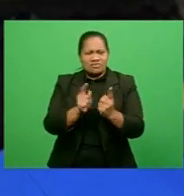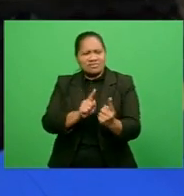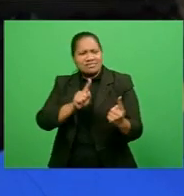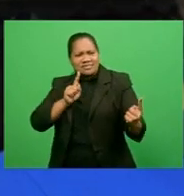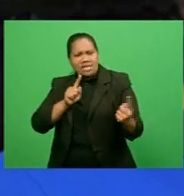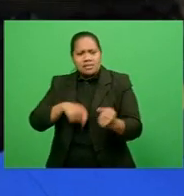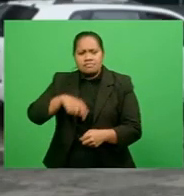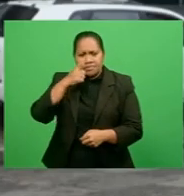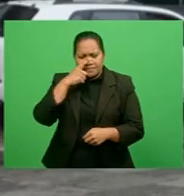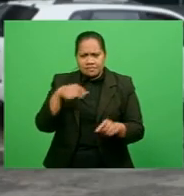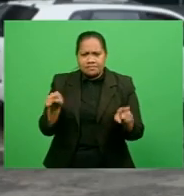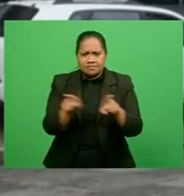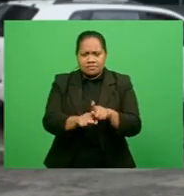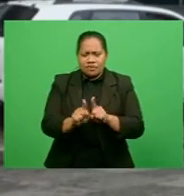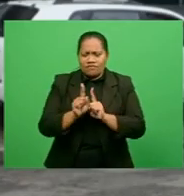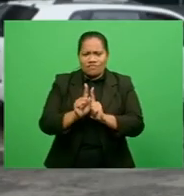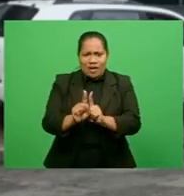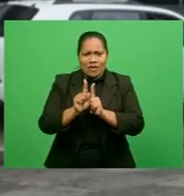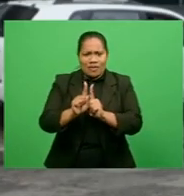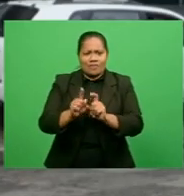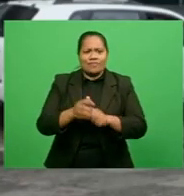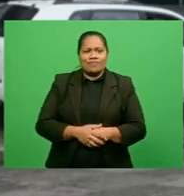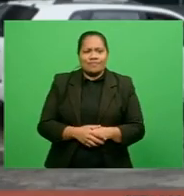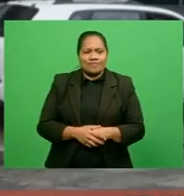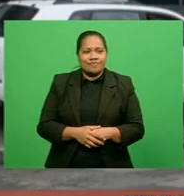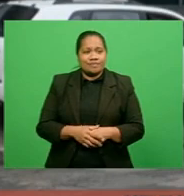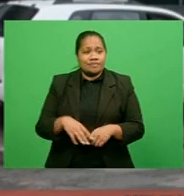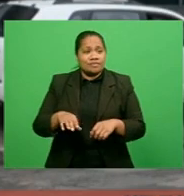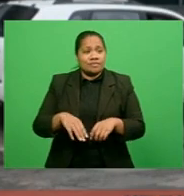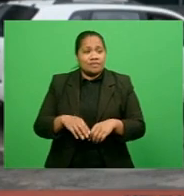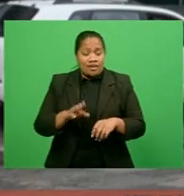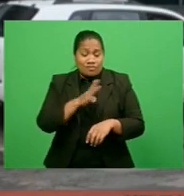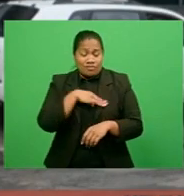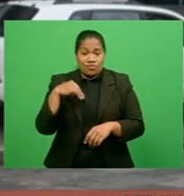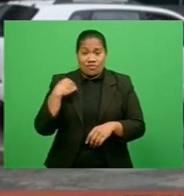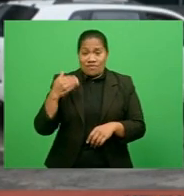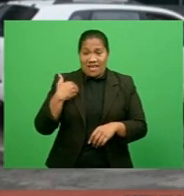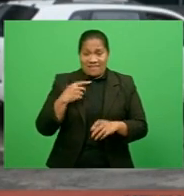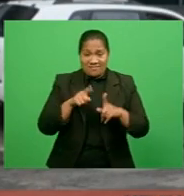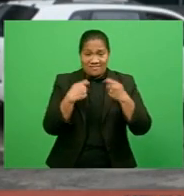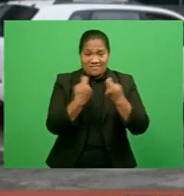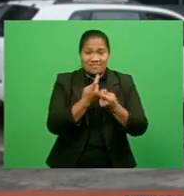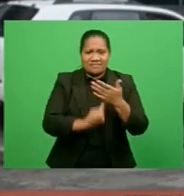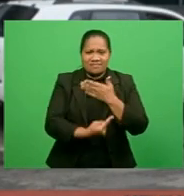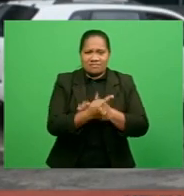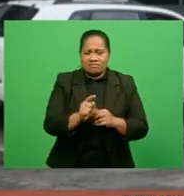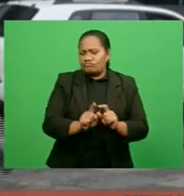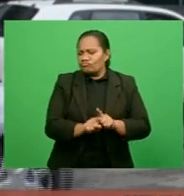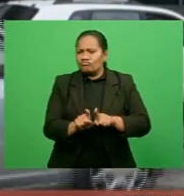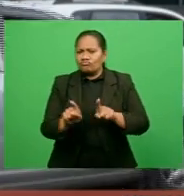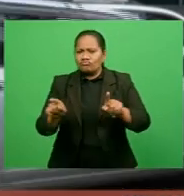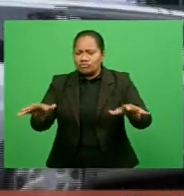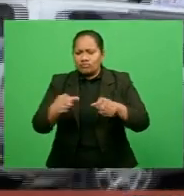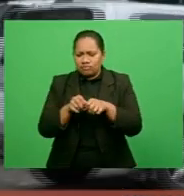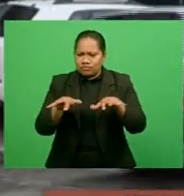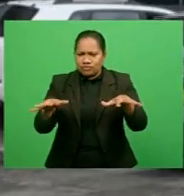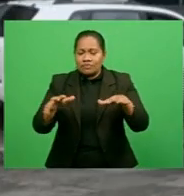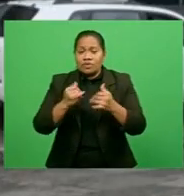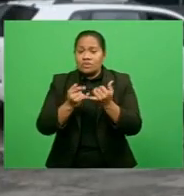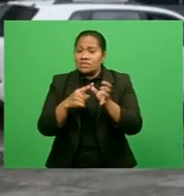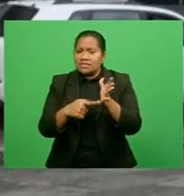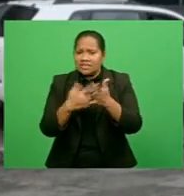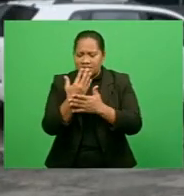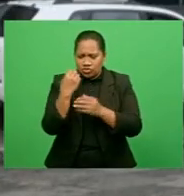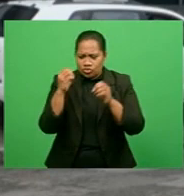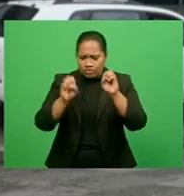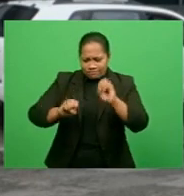People are also following. Spotters from the Ministry of Health will be out on Saturday to observe Fiji Day activities on the